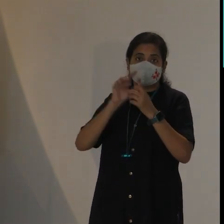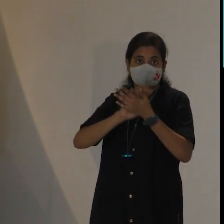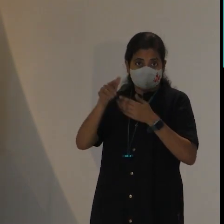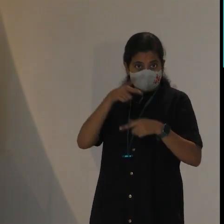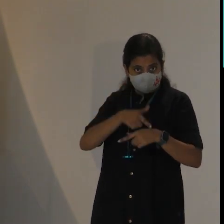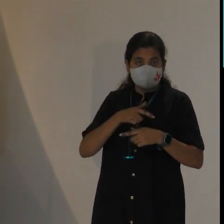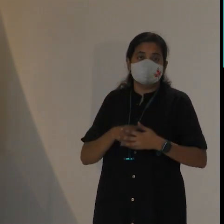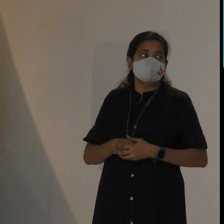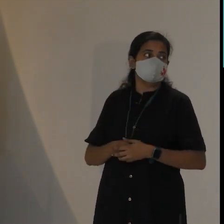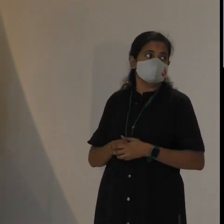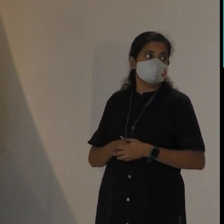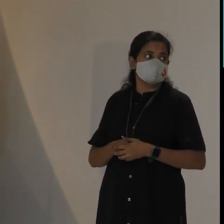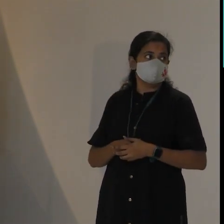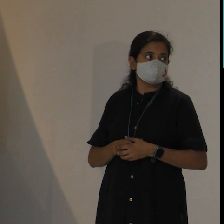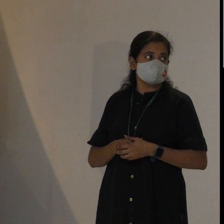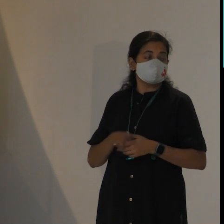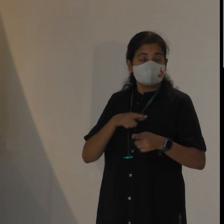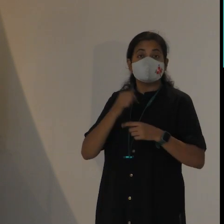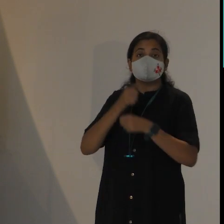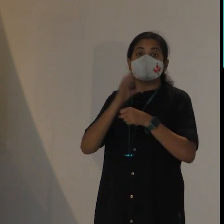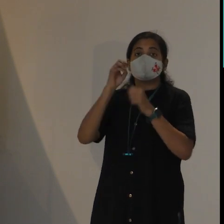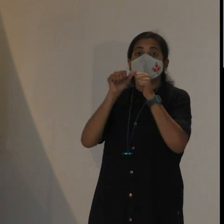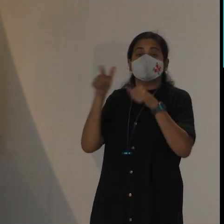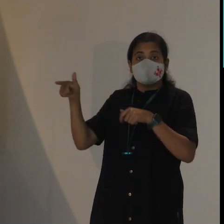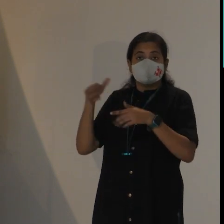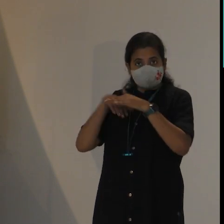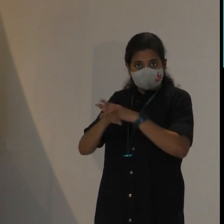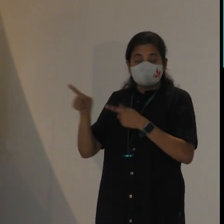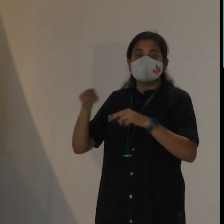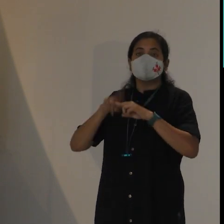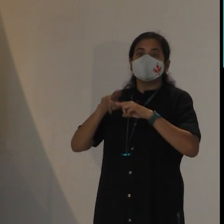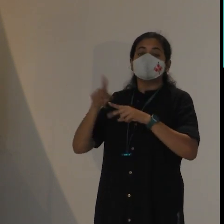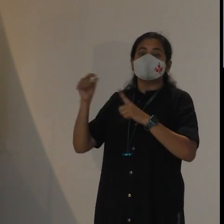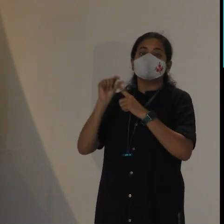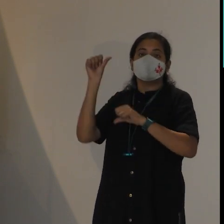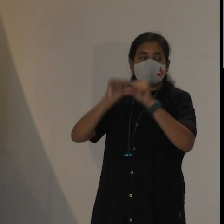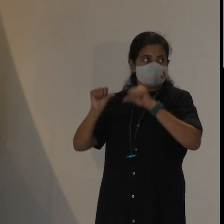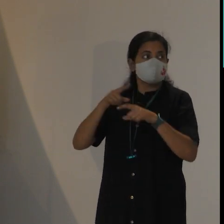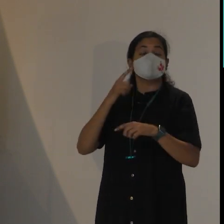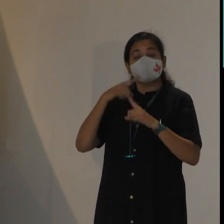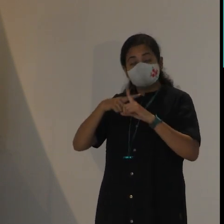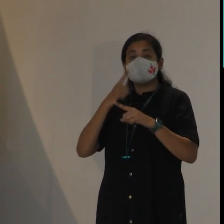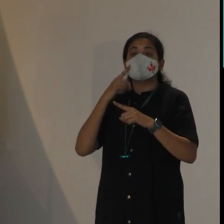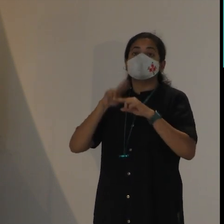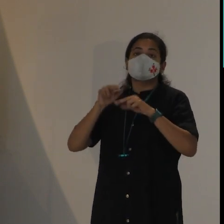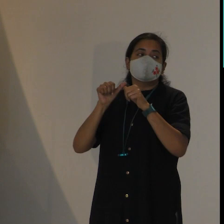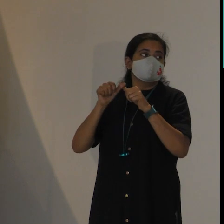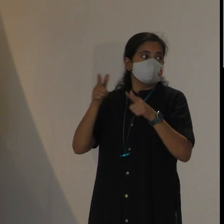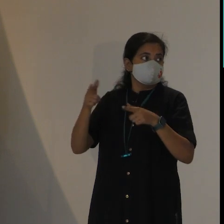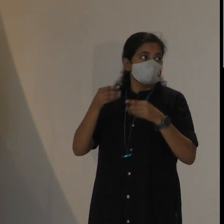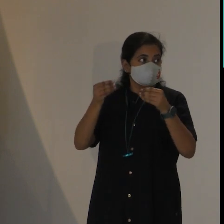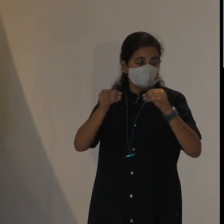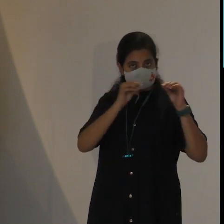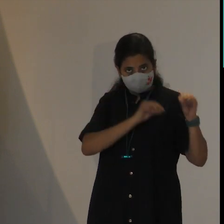of Christian Art, MoCA, Goa, for the foundation project implemented by IFA. I give this over